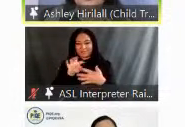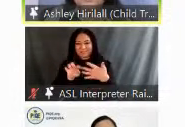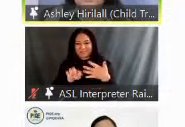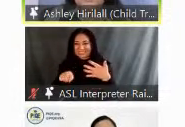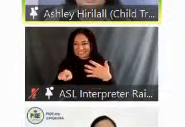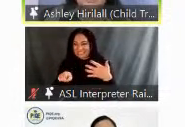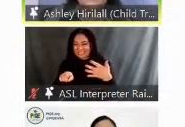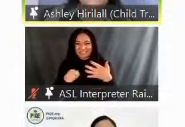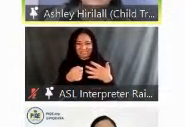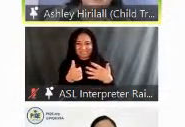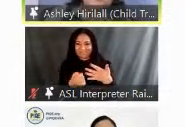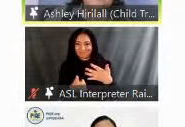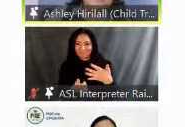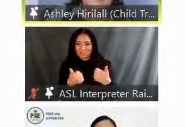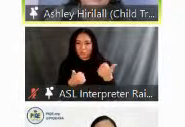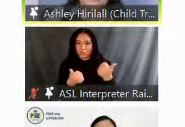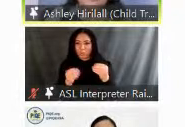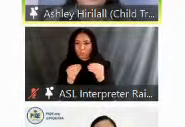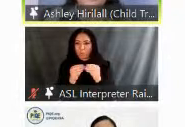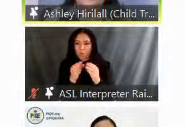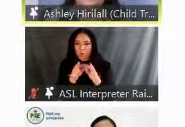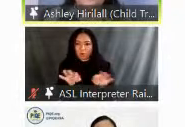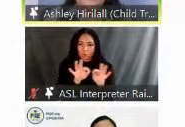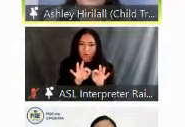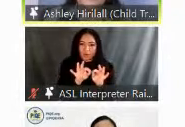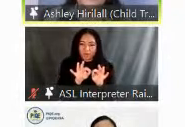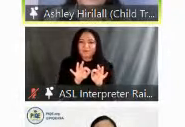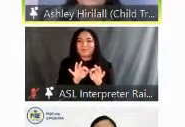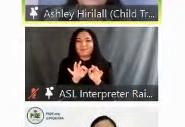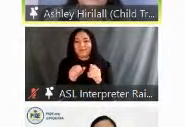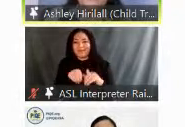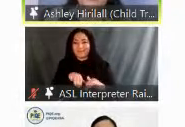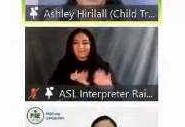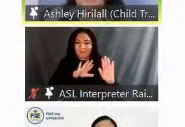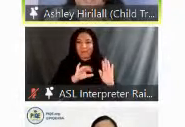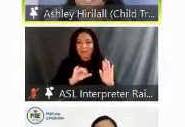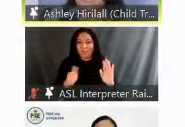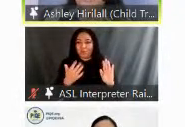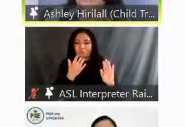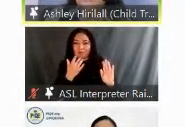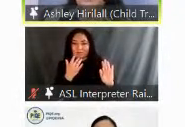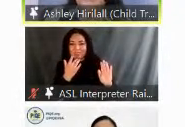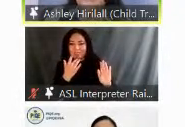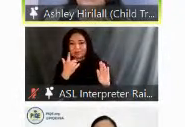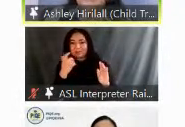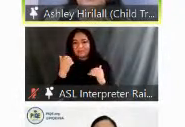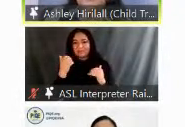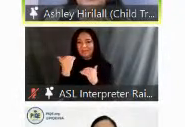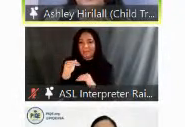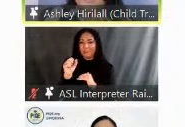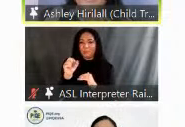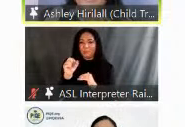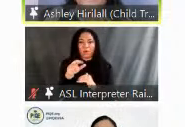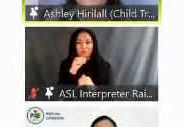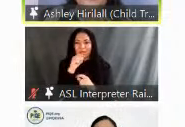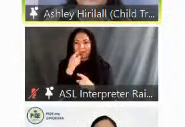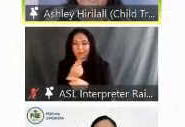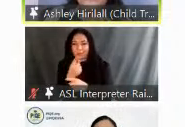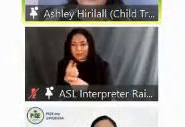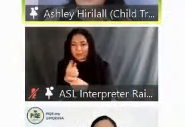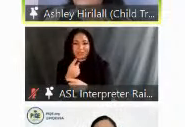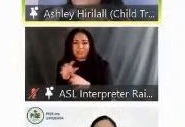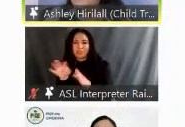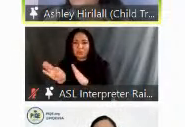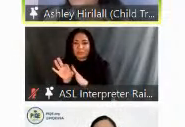most critical while sacrificing other preferences due to limited or inadequate choices. So with